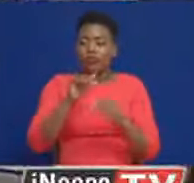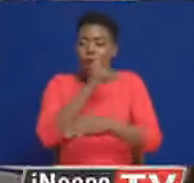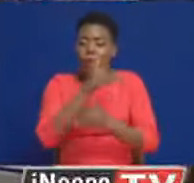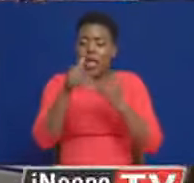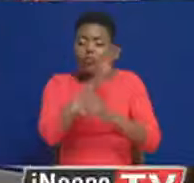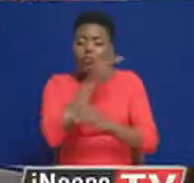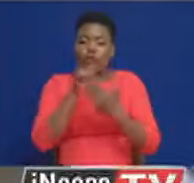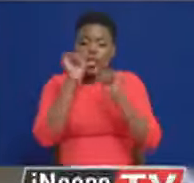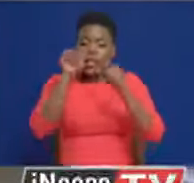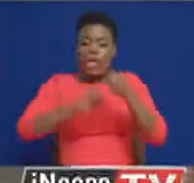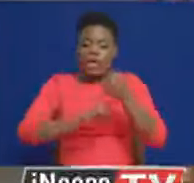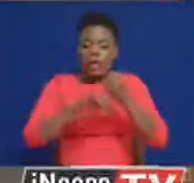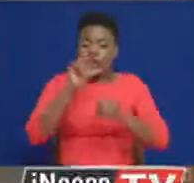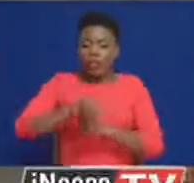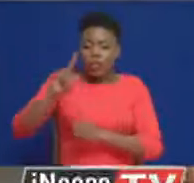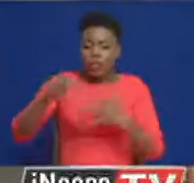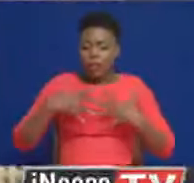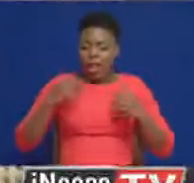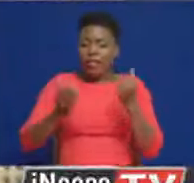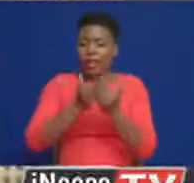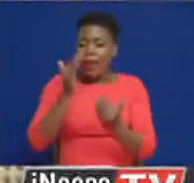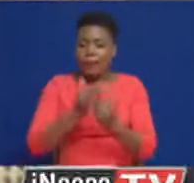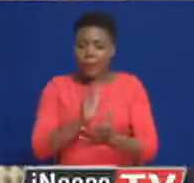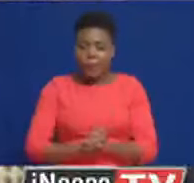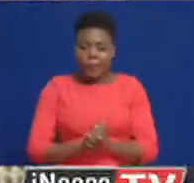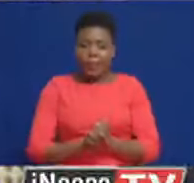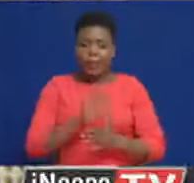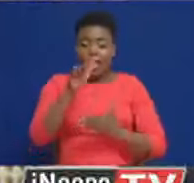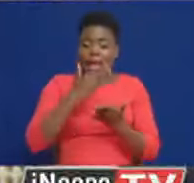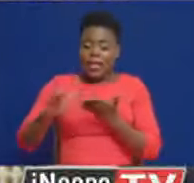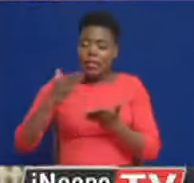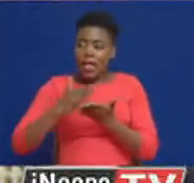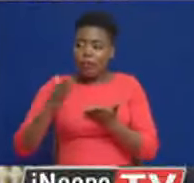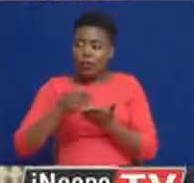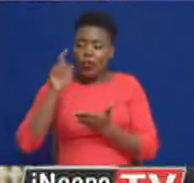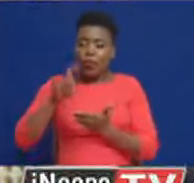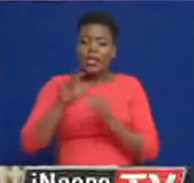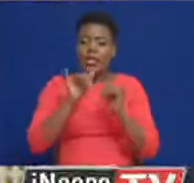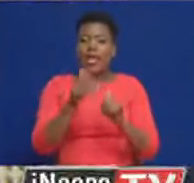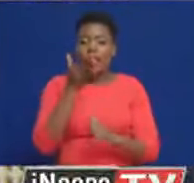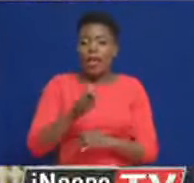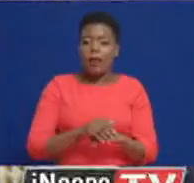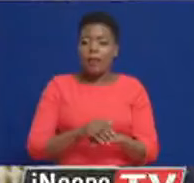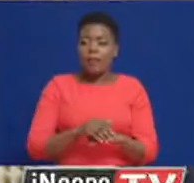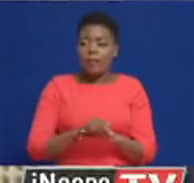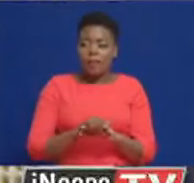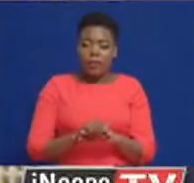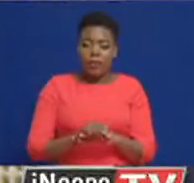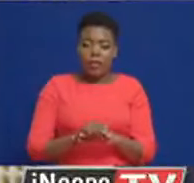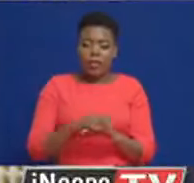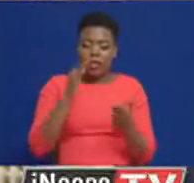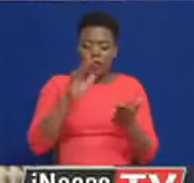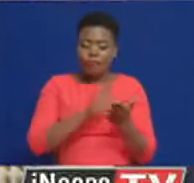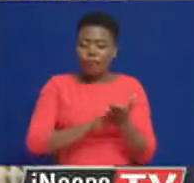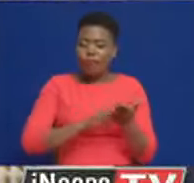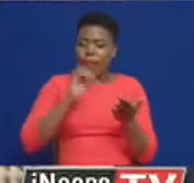to facilitate affordable health care. Exemptions need to be retained. And the justification is that the removal